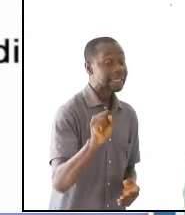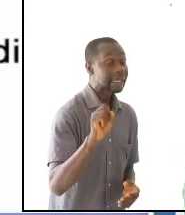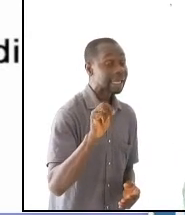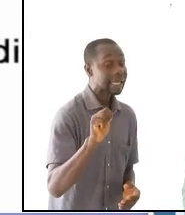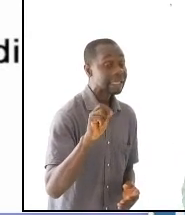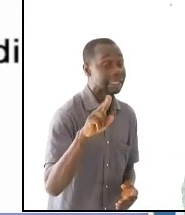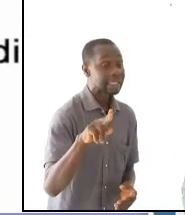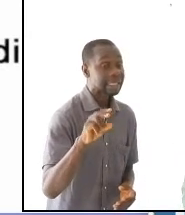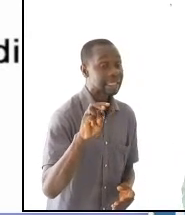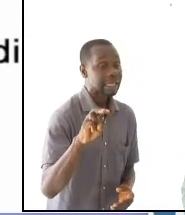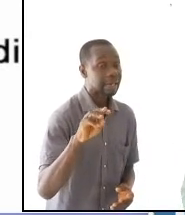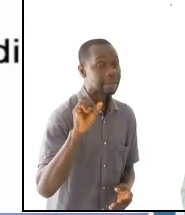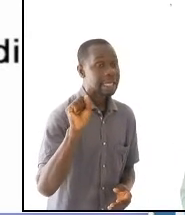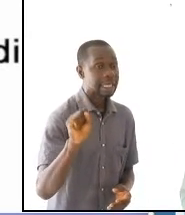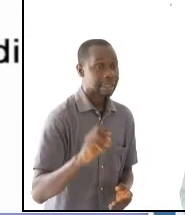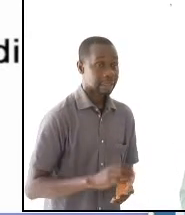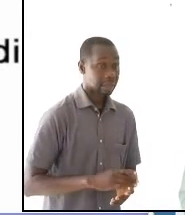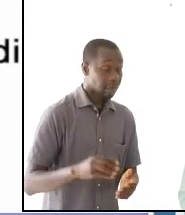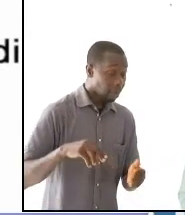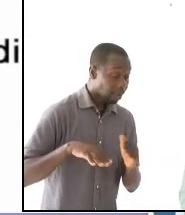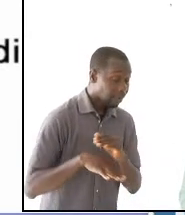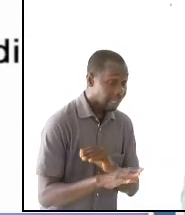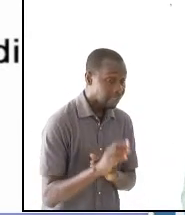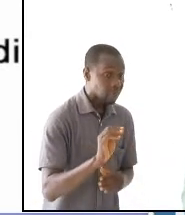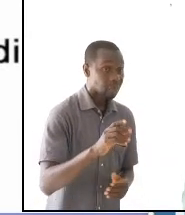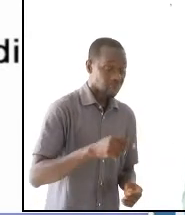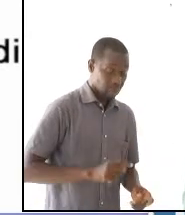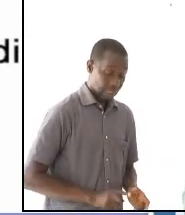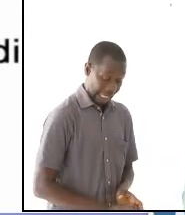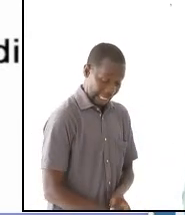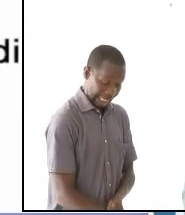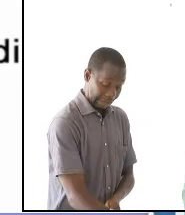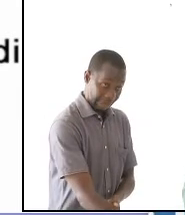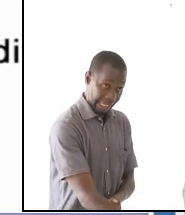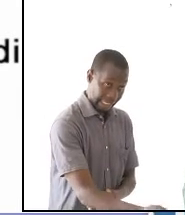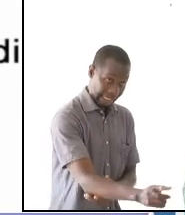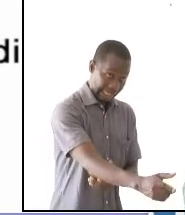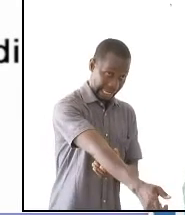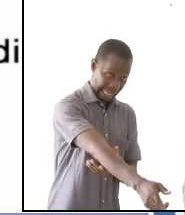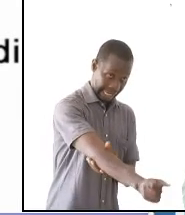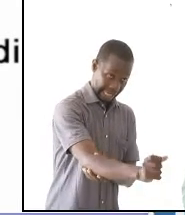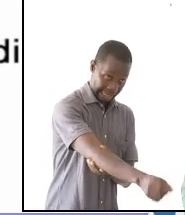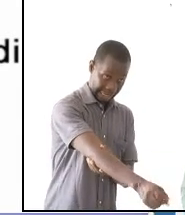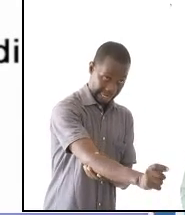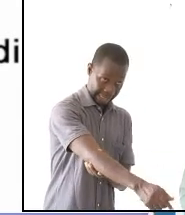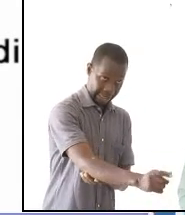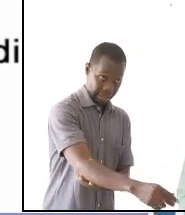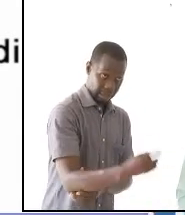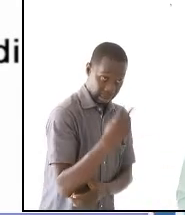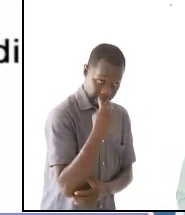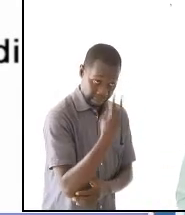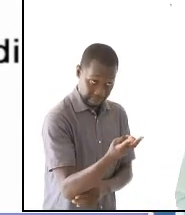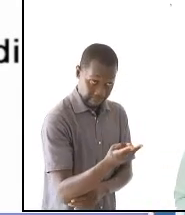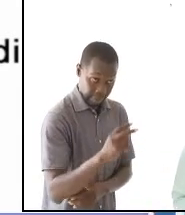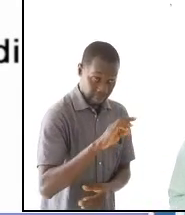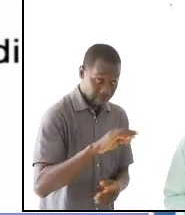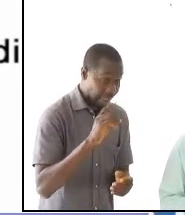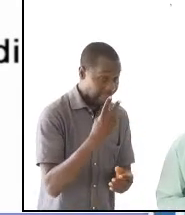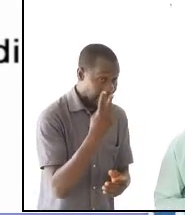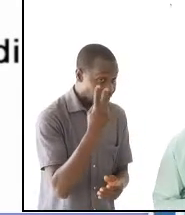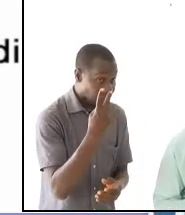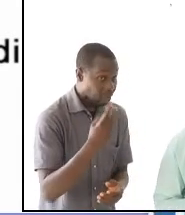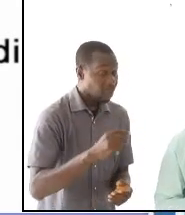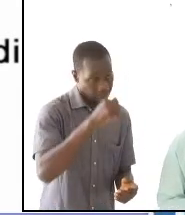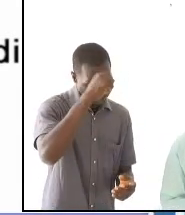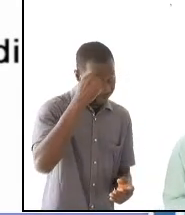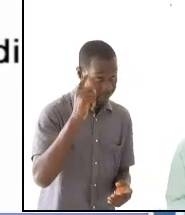course, the urethra passes through the penis, and the urethra, don't forget, serves two functions.